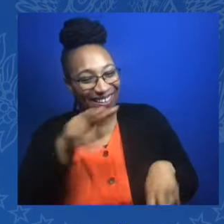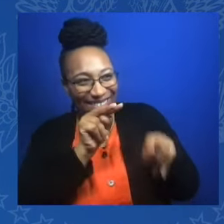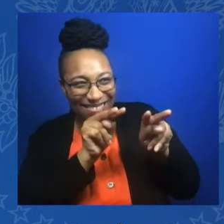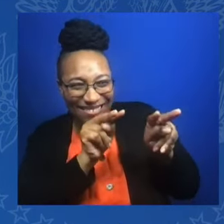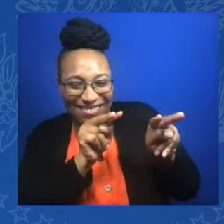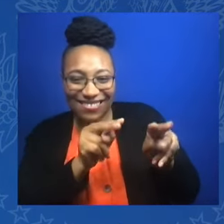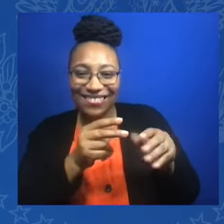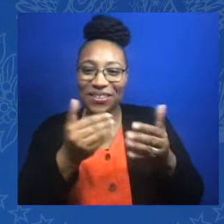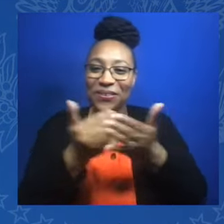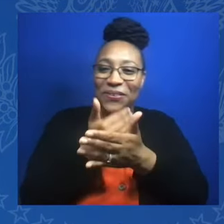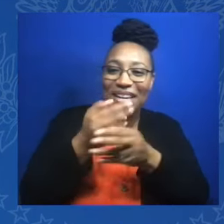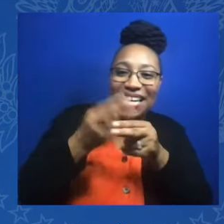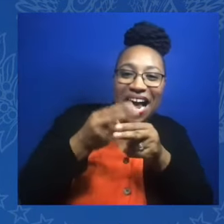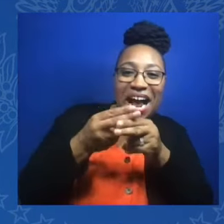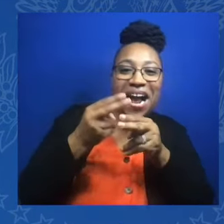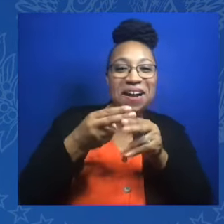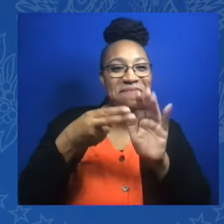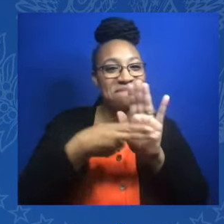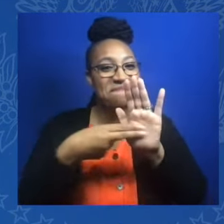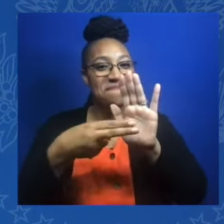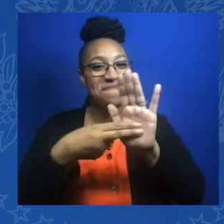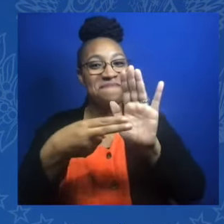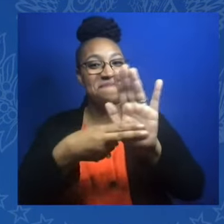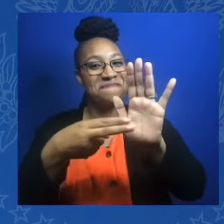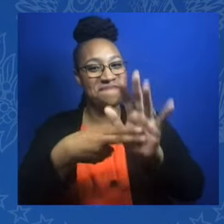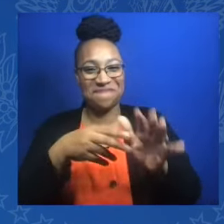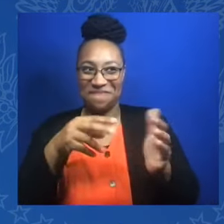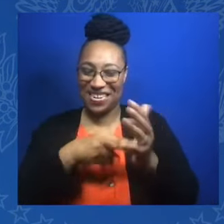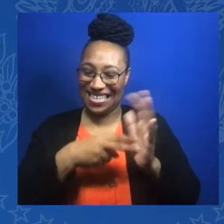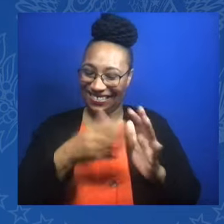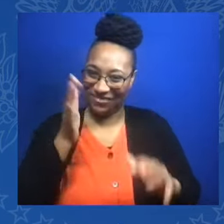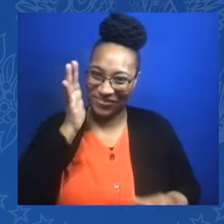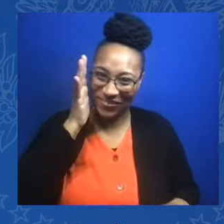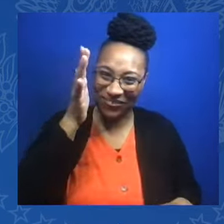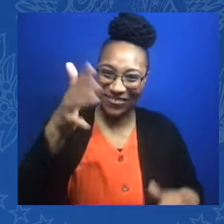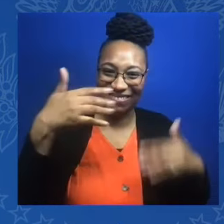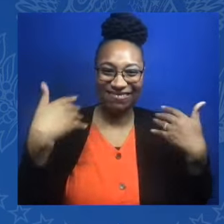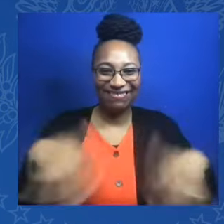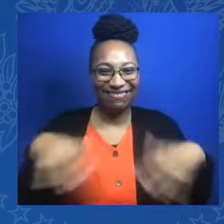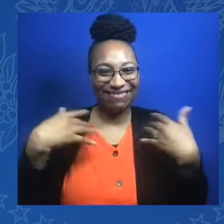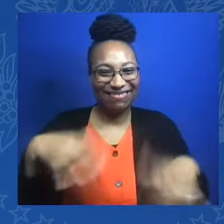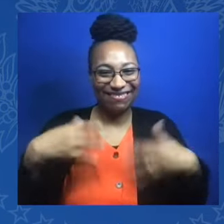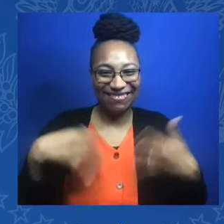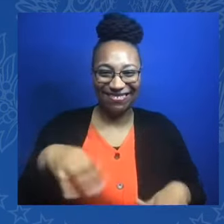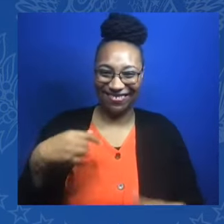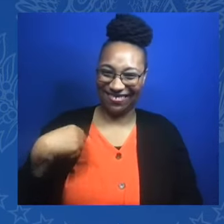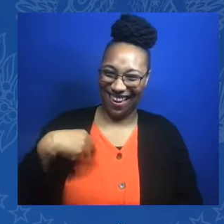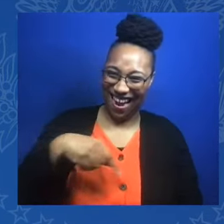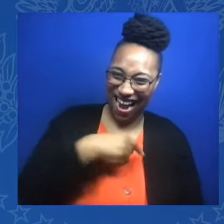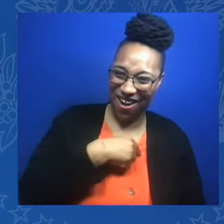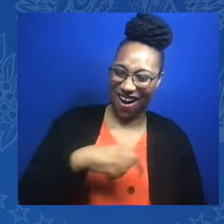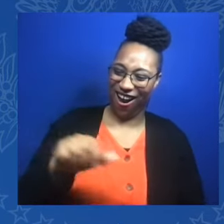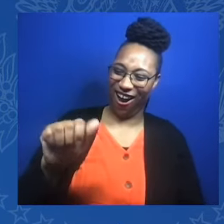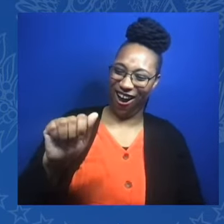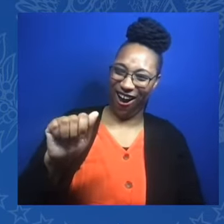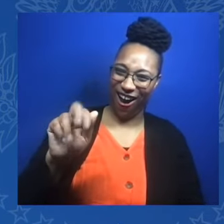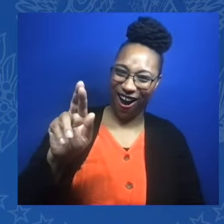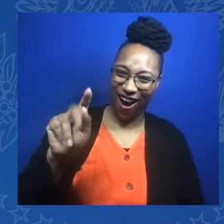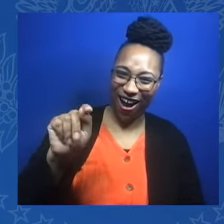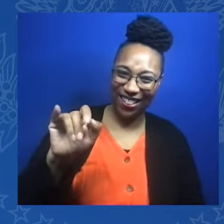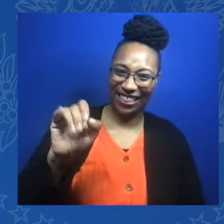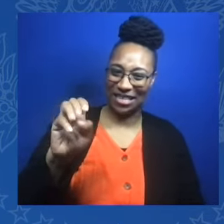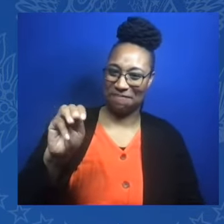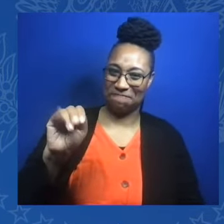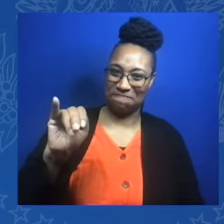build, the Artemis generation. Ladies and gentlemen, we're living in an age of possibilities. Xi Jinping asked me